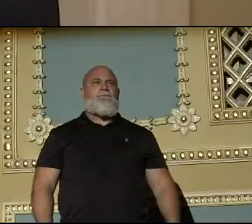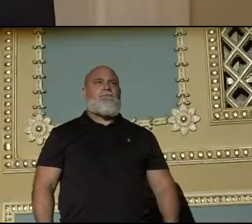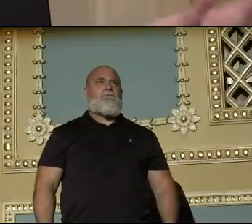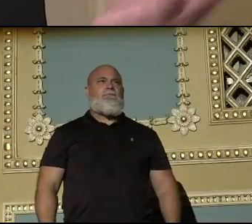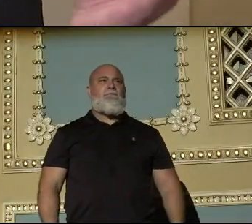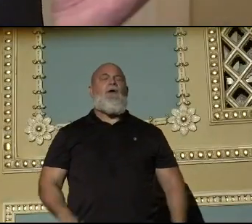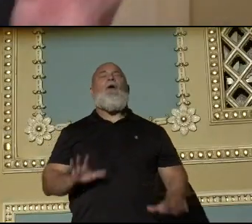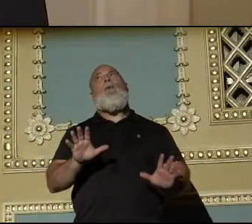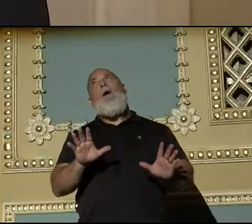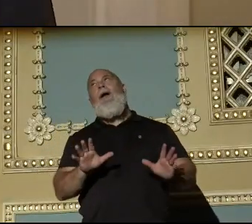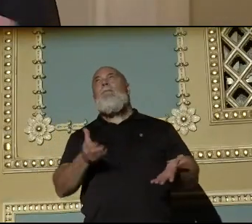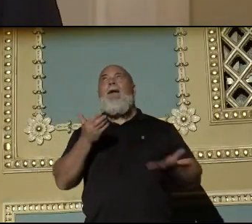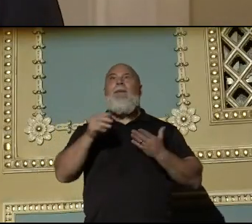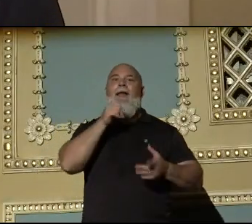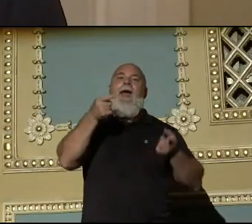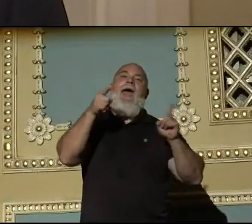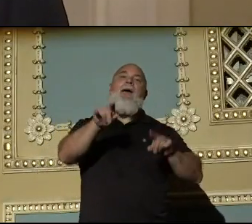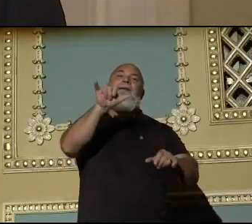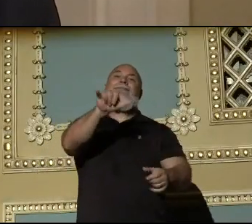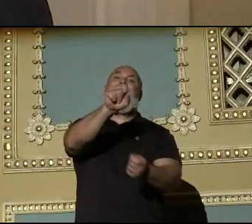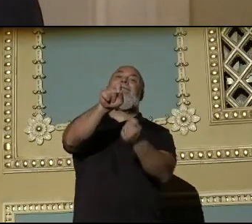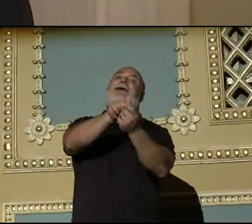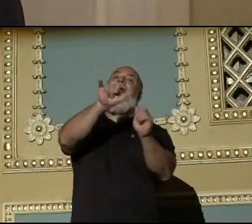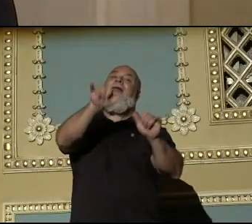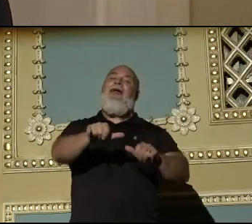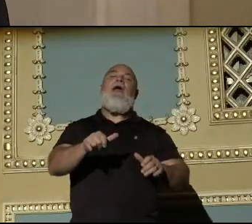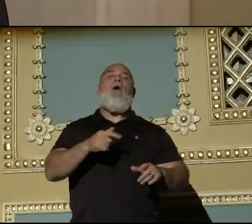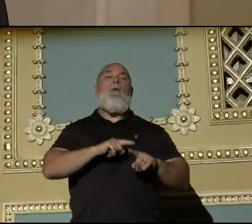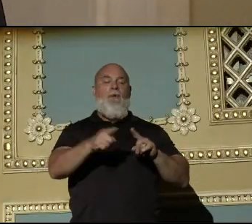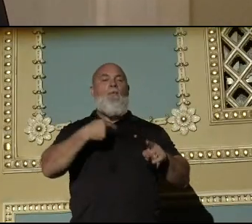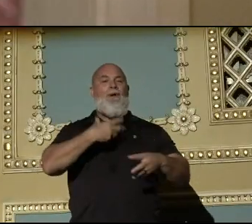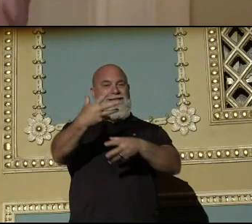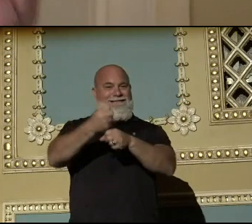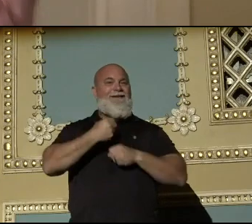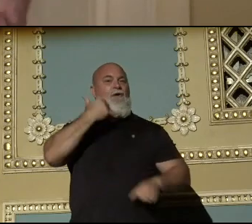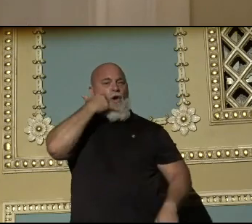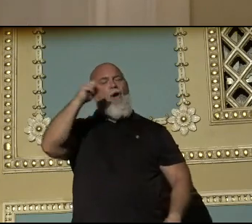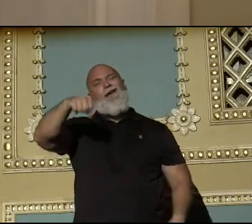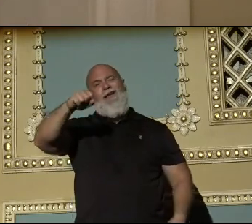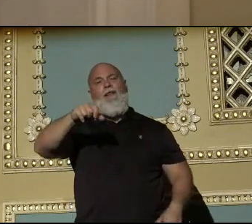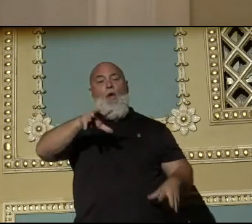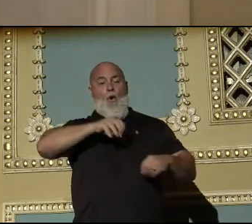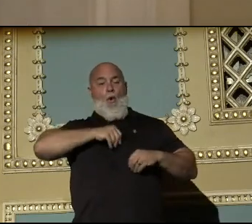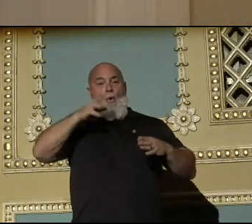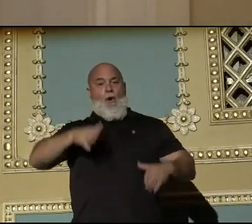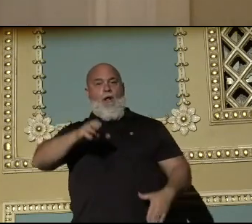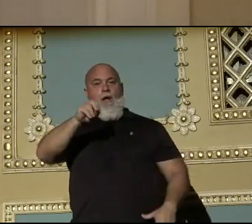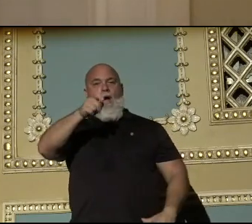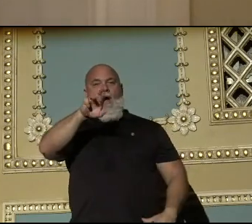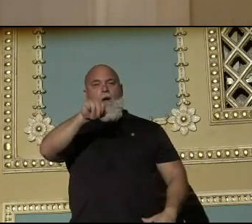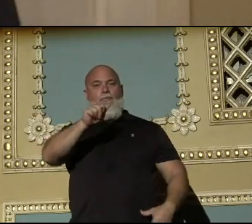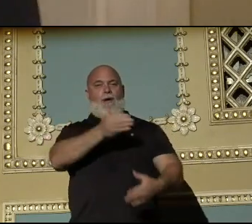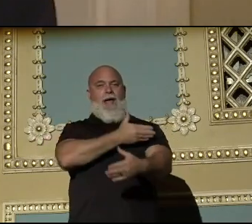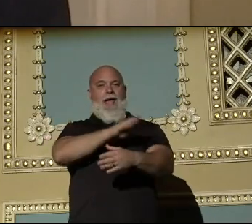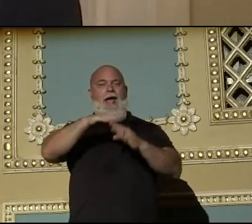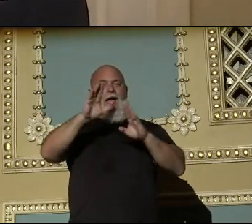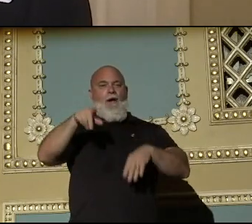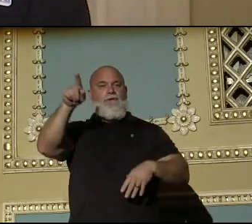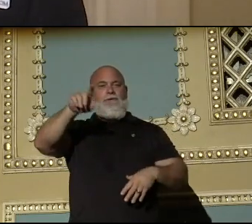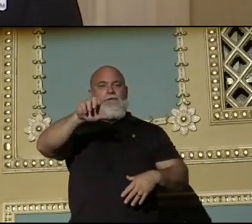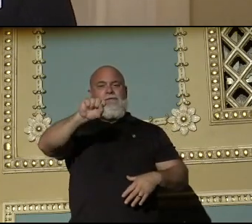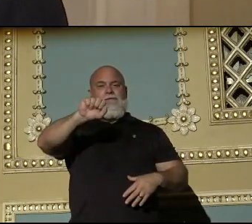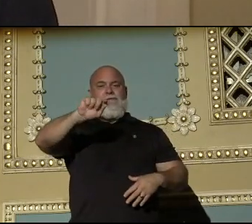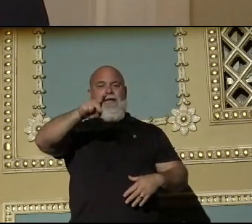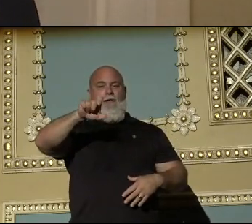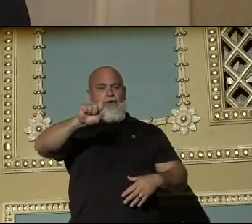Okay, maybe it didn't happen exactly like that, but we did receive a call. The owner of the Opera House in Staples, Minnesota, was retiring and wanted to